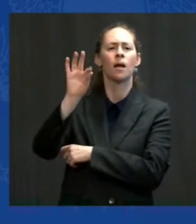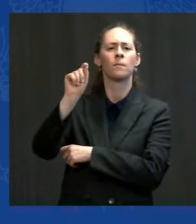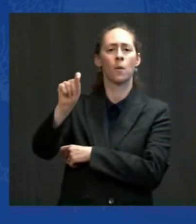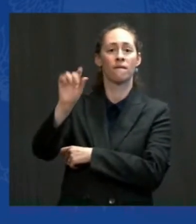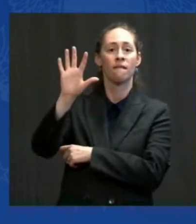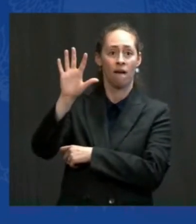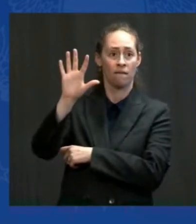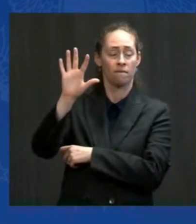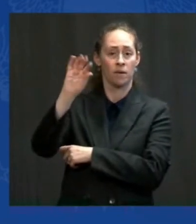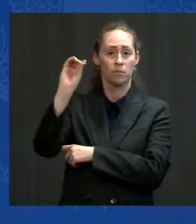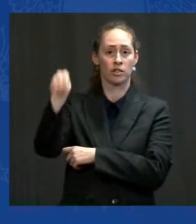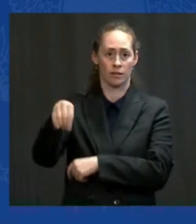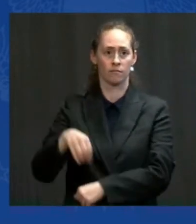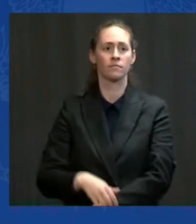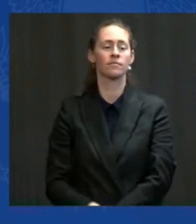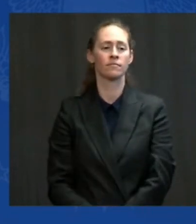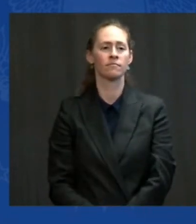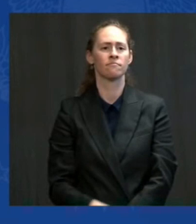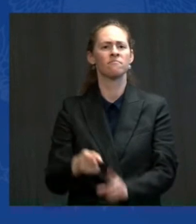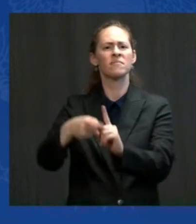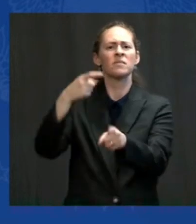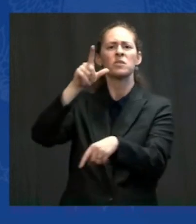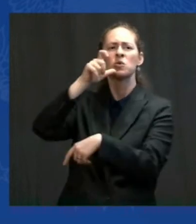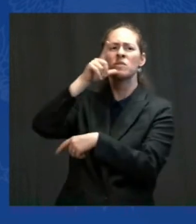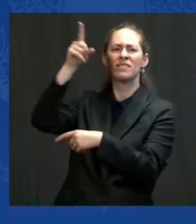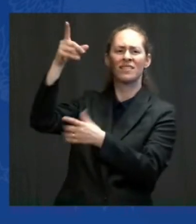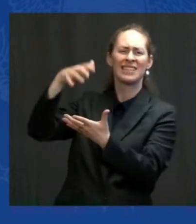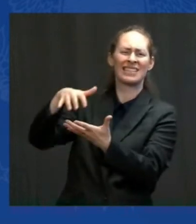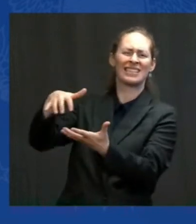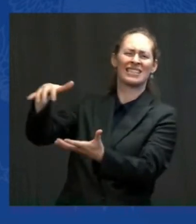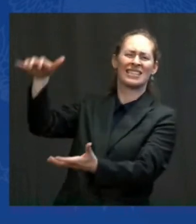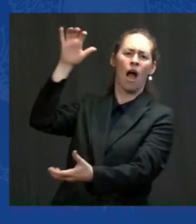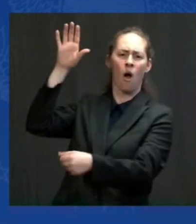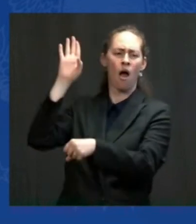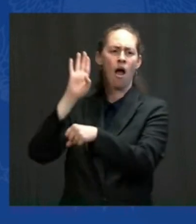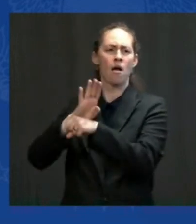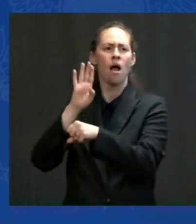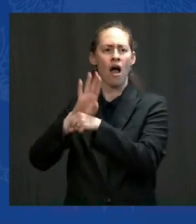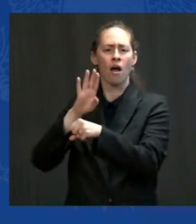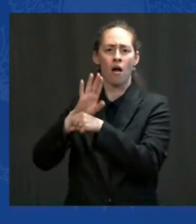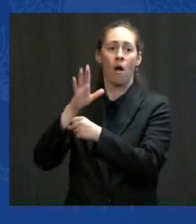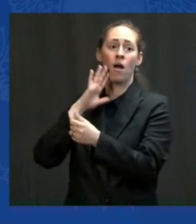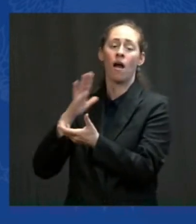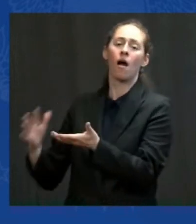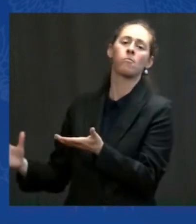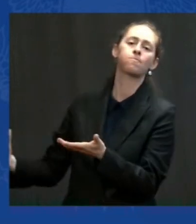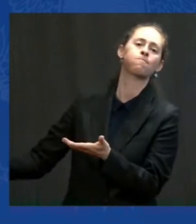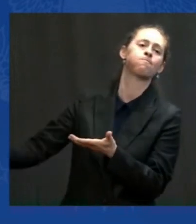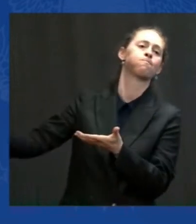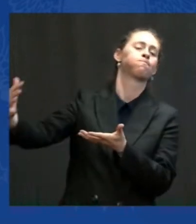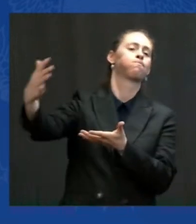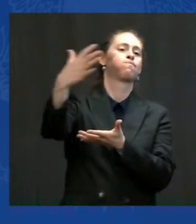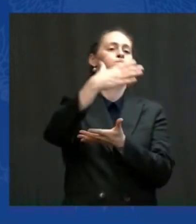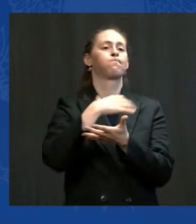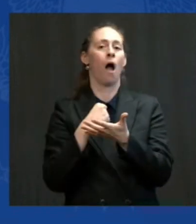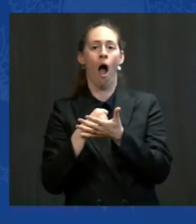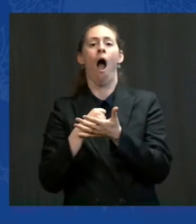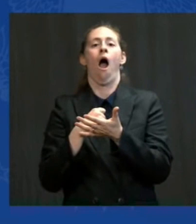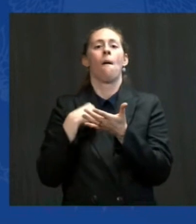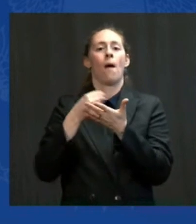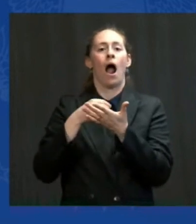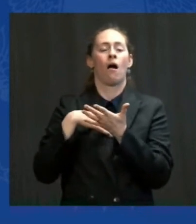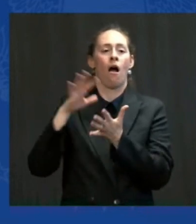generating economic growth because now you have a tax system that will allow millions of students to go to community